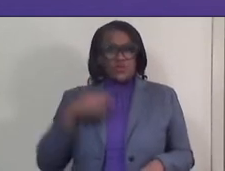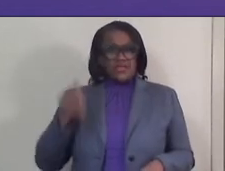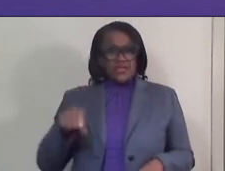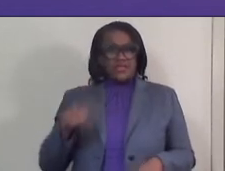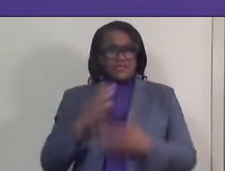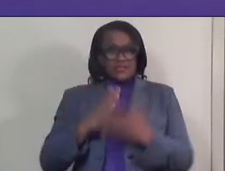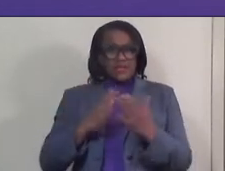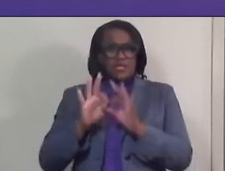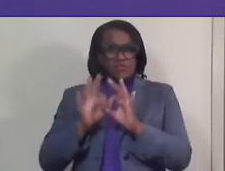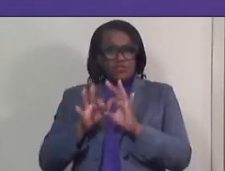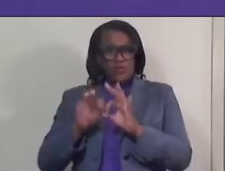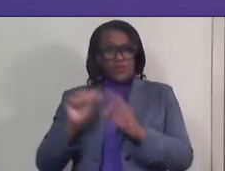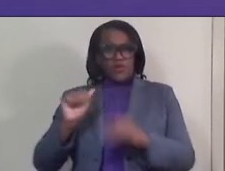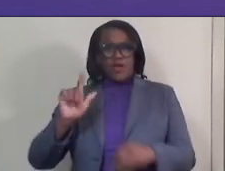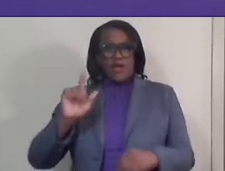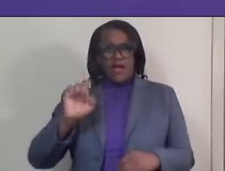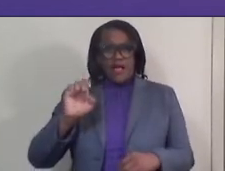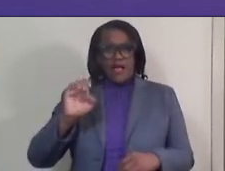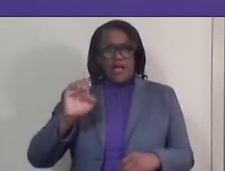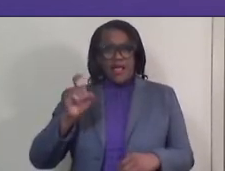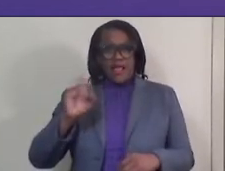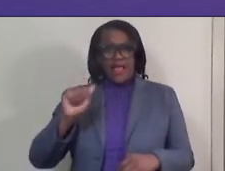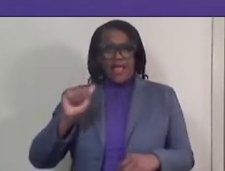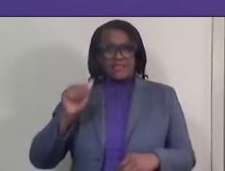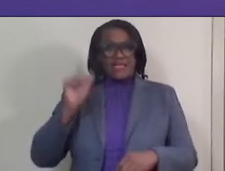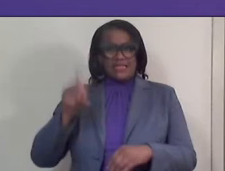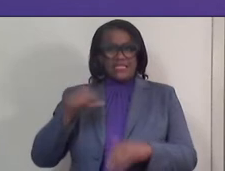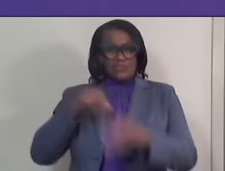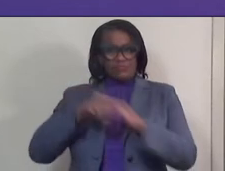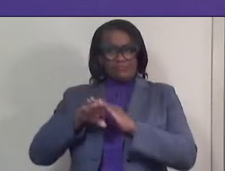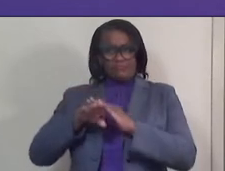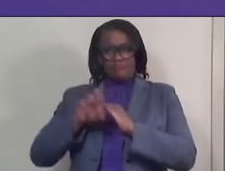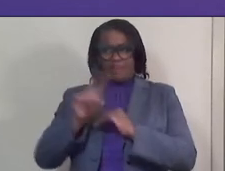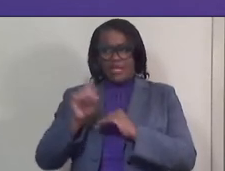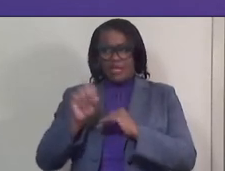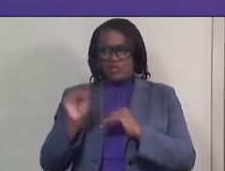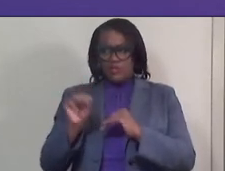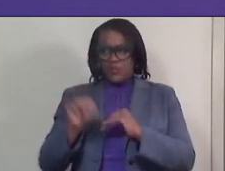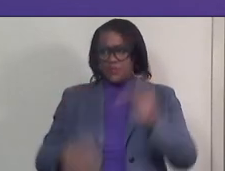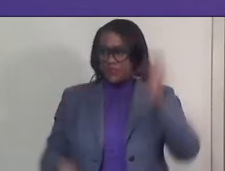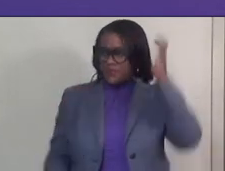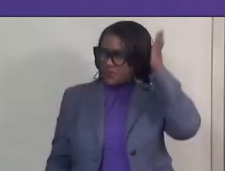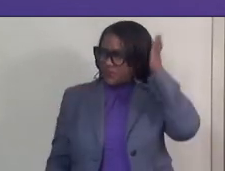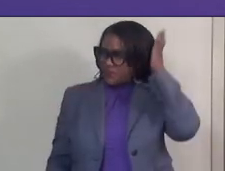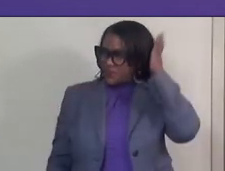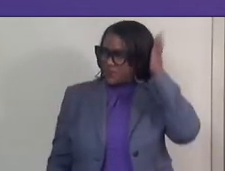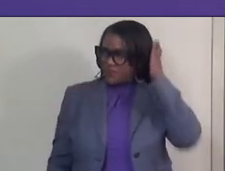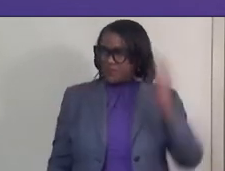interpreter. Alexia needs to be let back into the Zoom. Thank you.